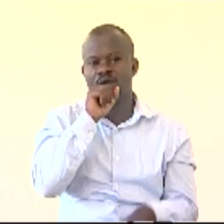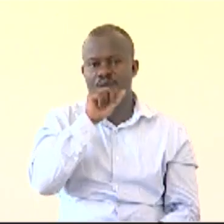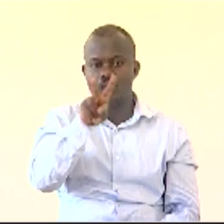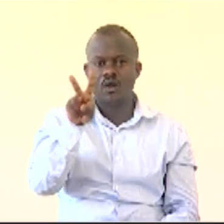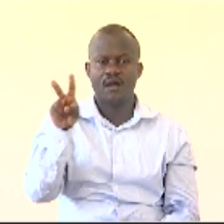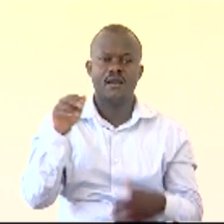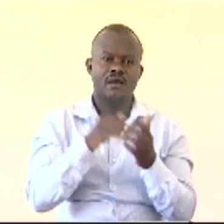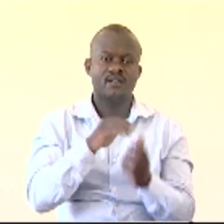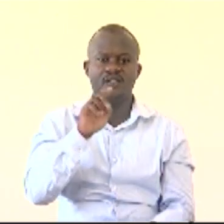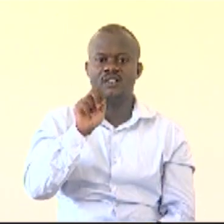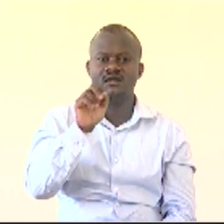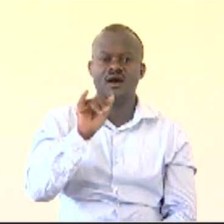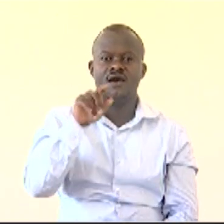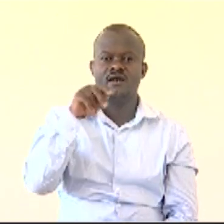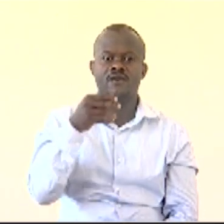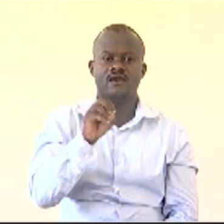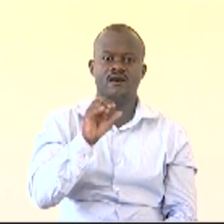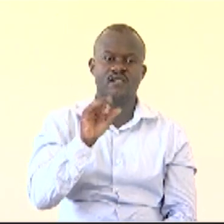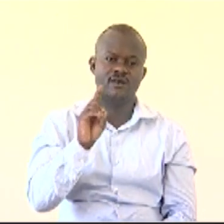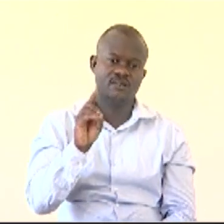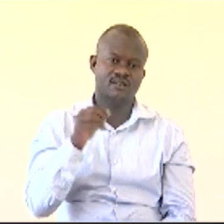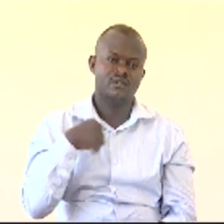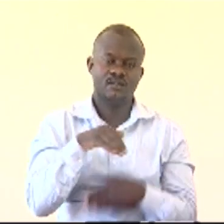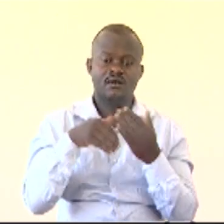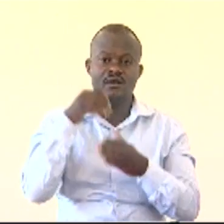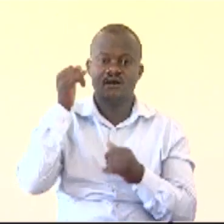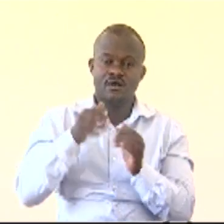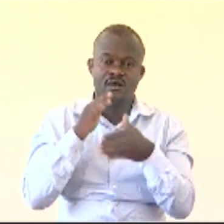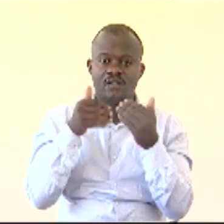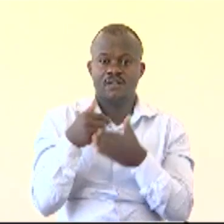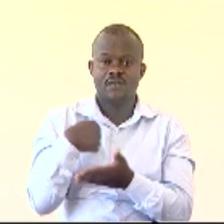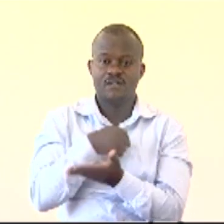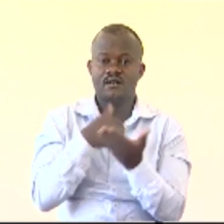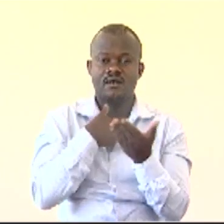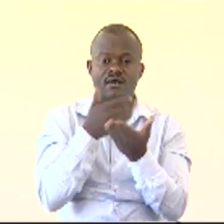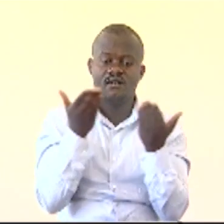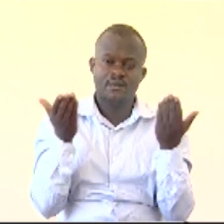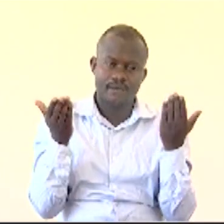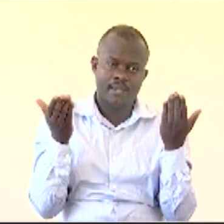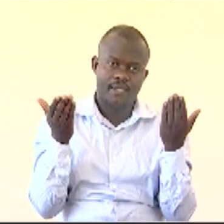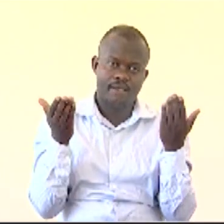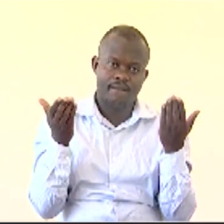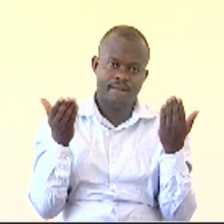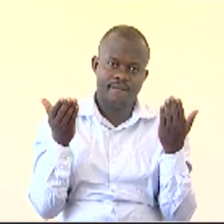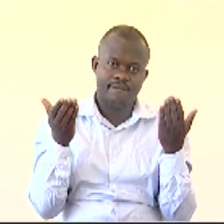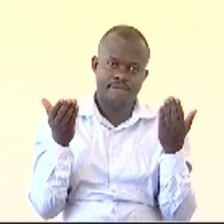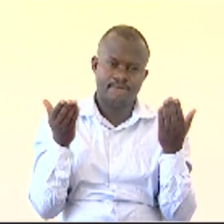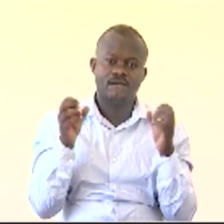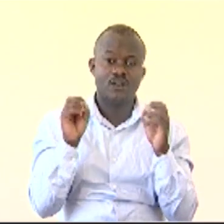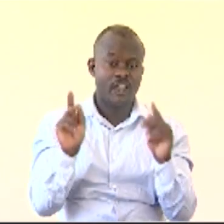Ebola, and even the typhoid. So students, we are ending up the lesson, but we have to test our competence.